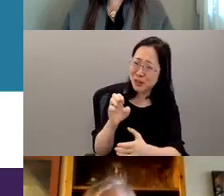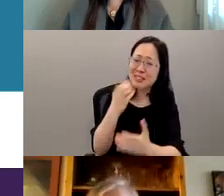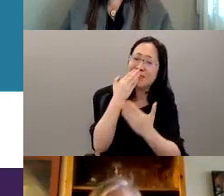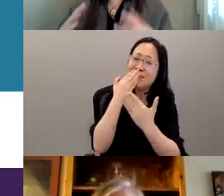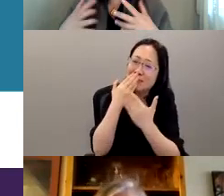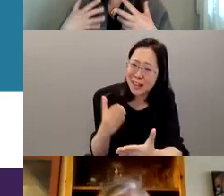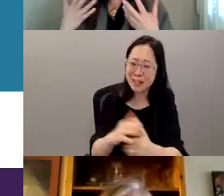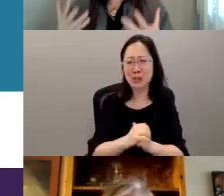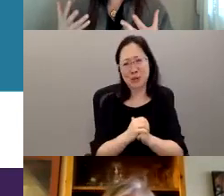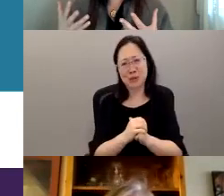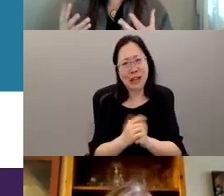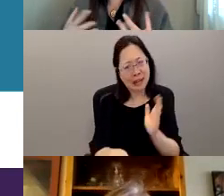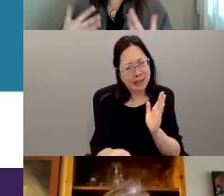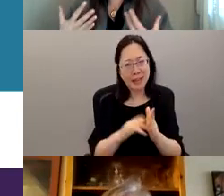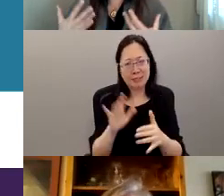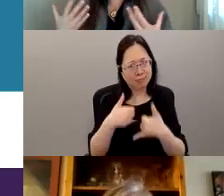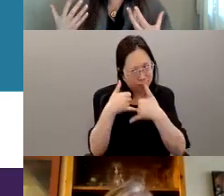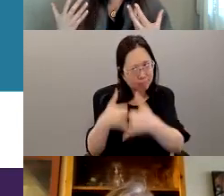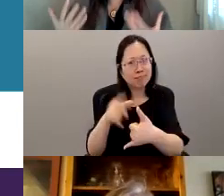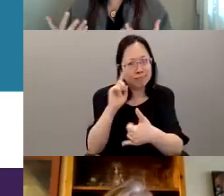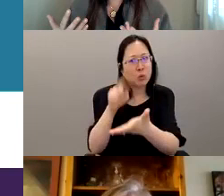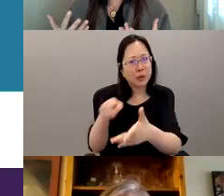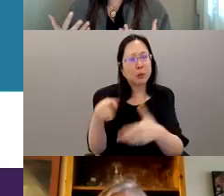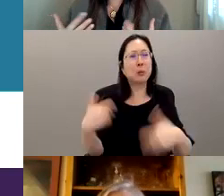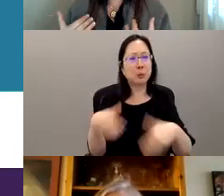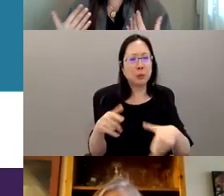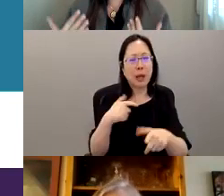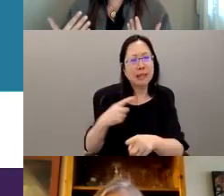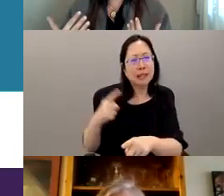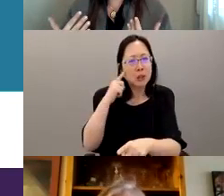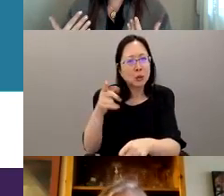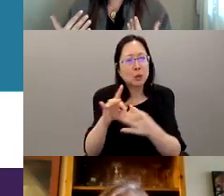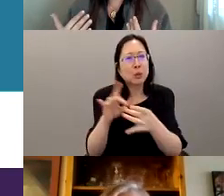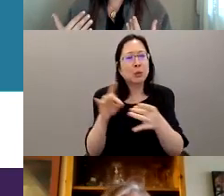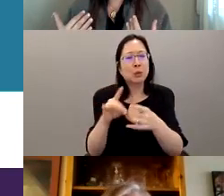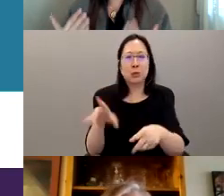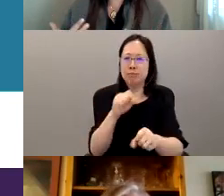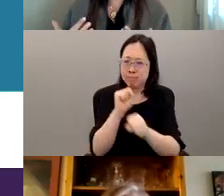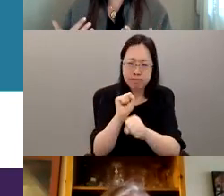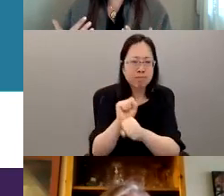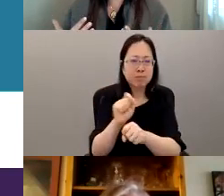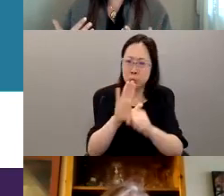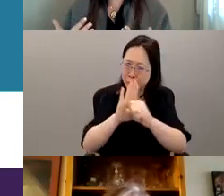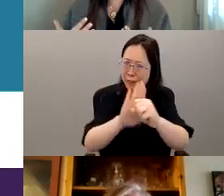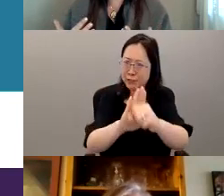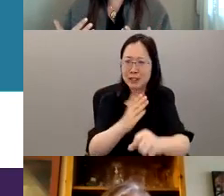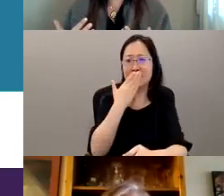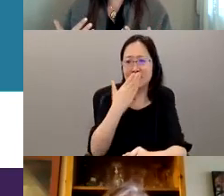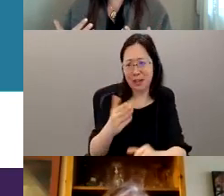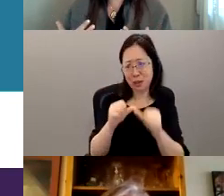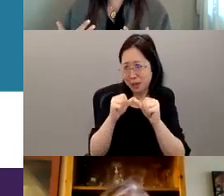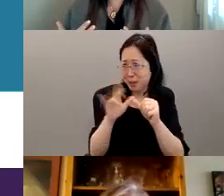deserved. And when you speak, I can hear your passion for advocacy. Keep up the great work, and